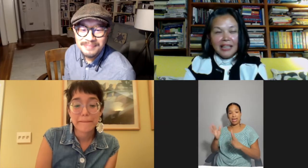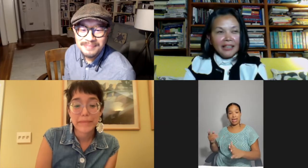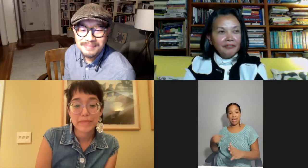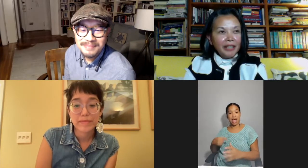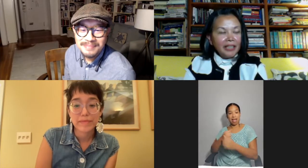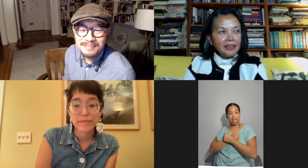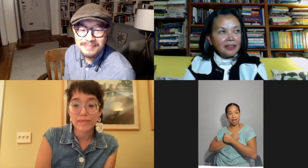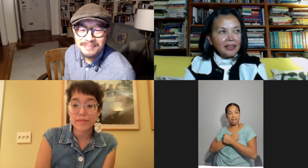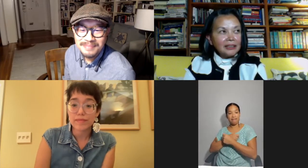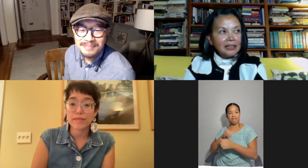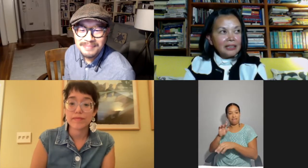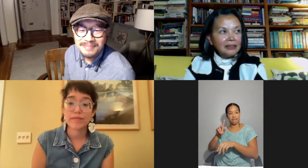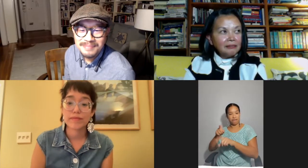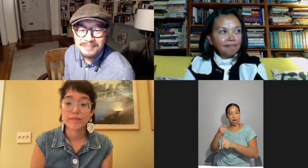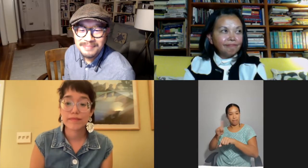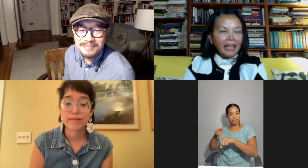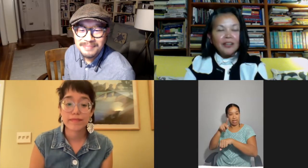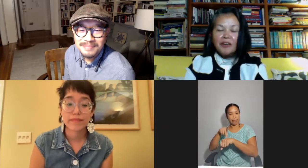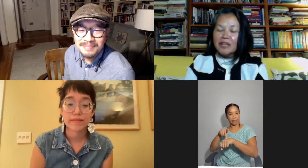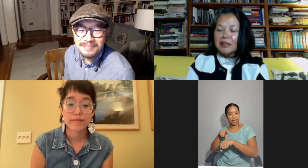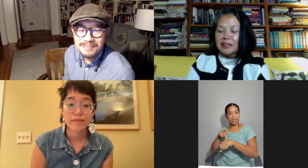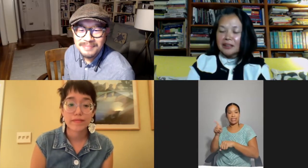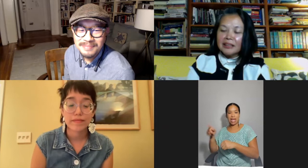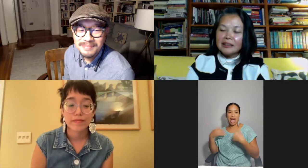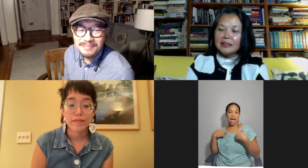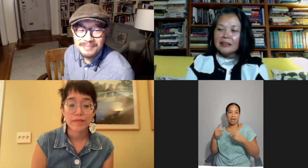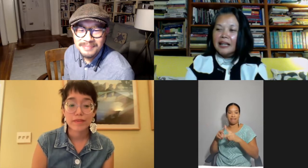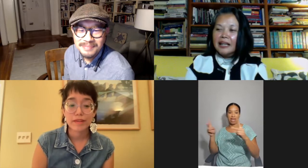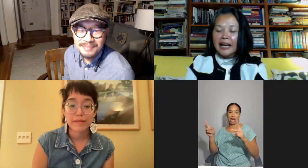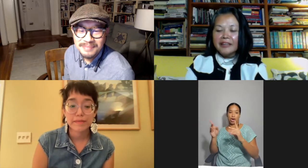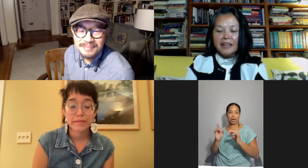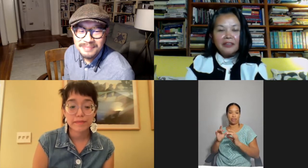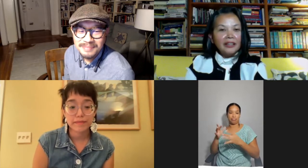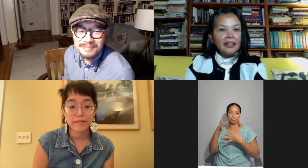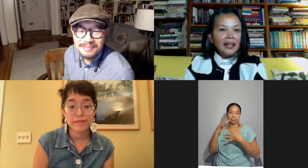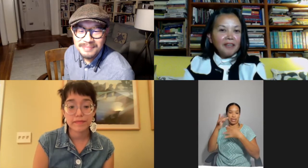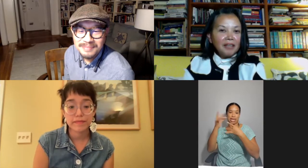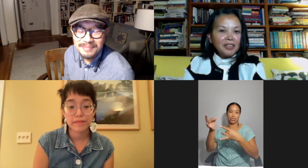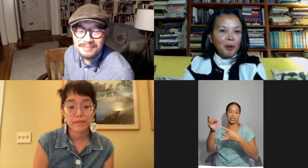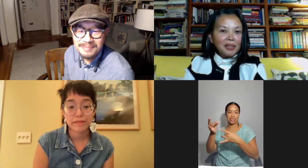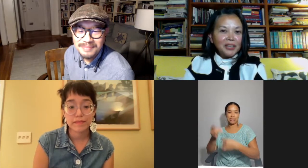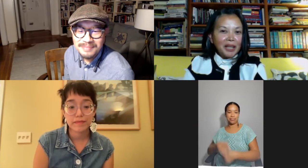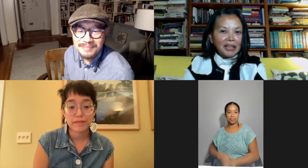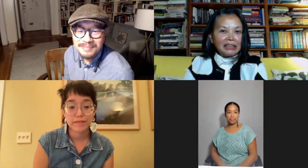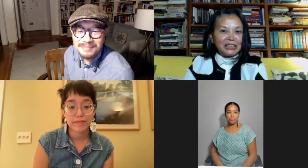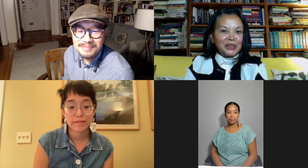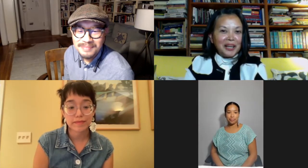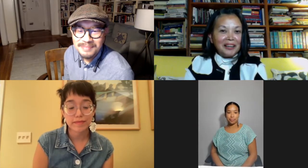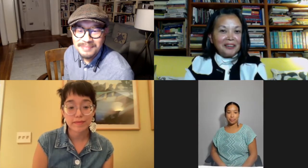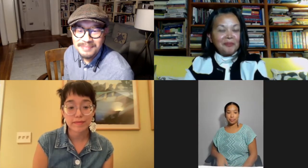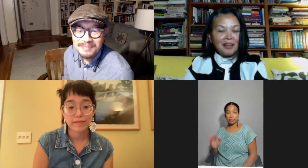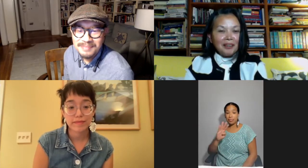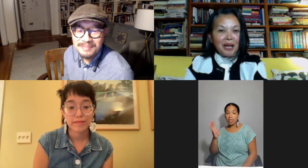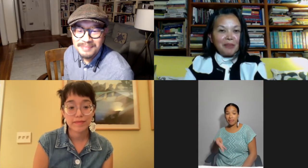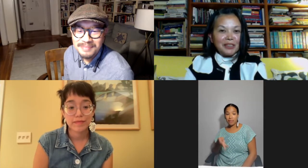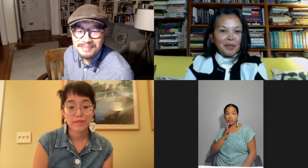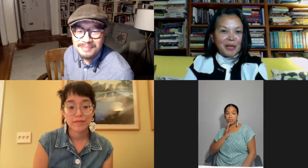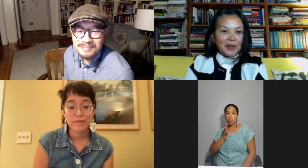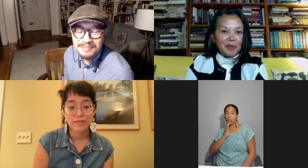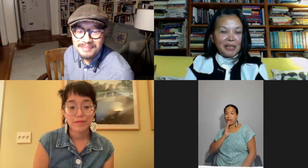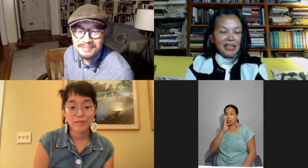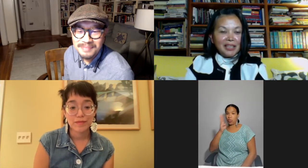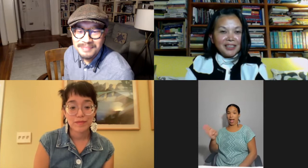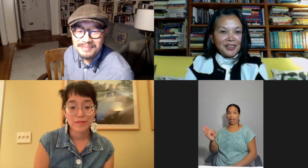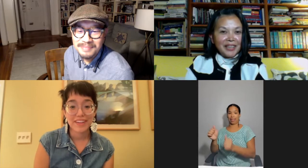And he had a very interesting, I don't know, he was interesting. And I've never spoken directly to a famous